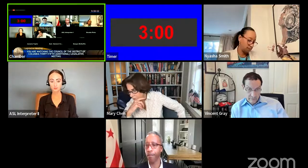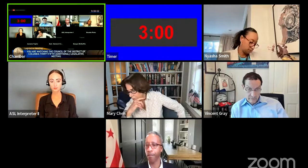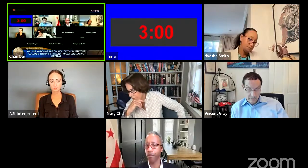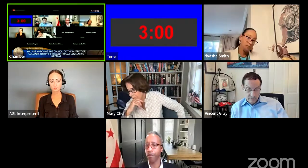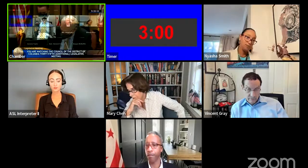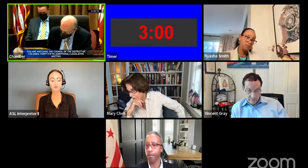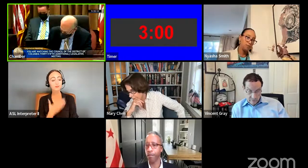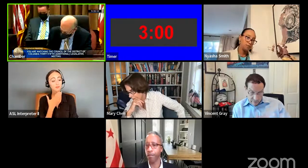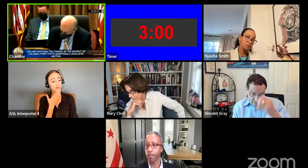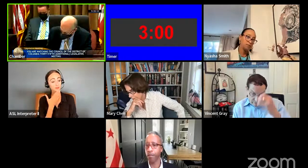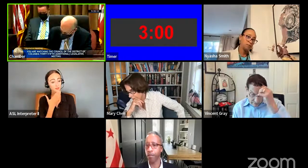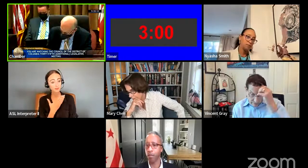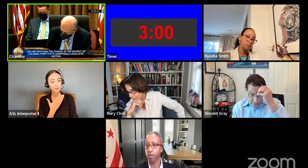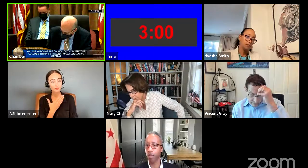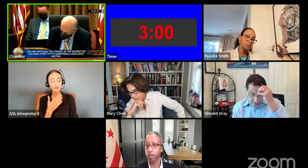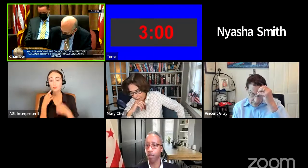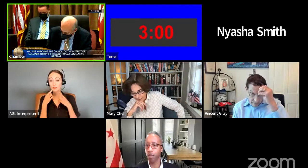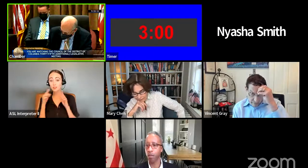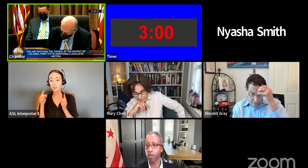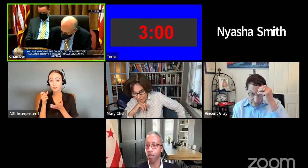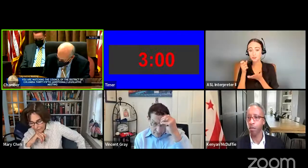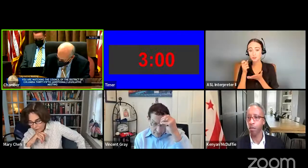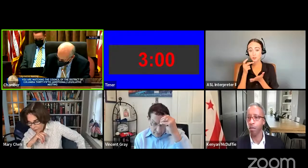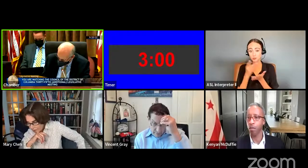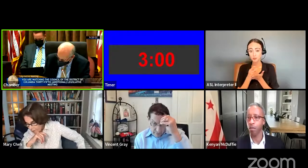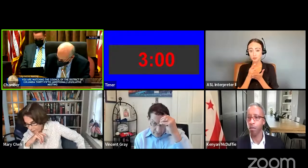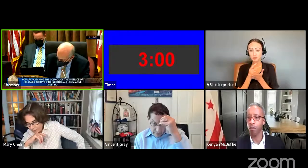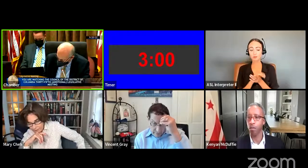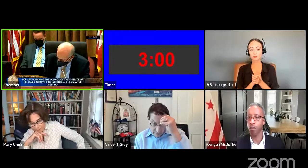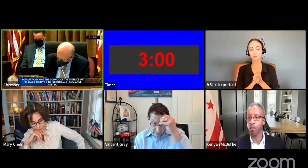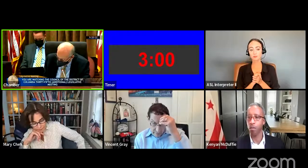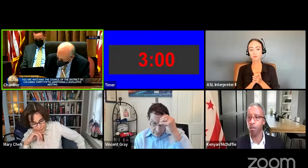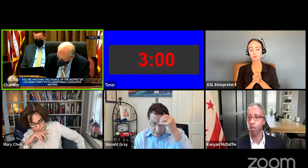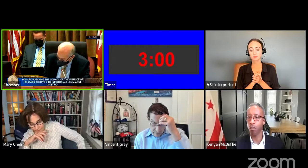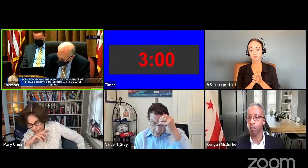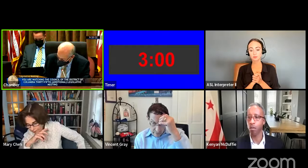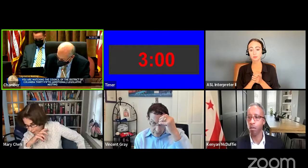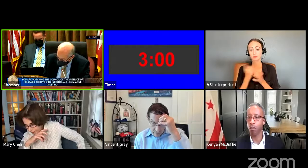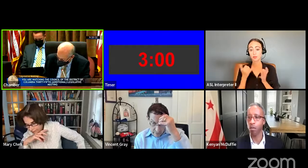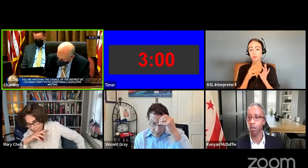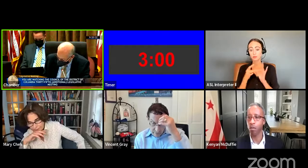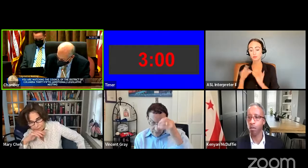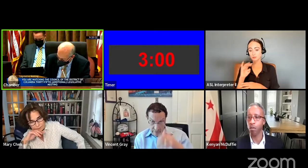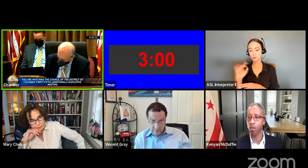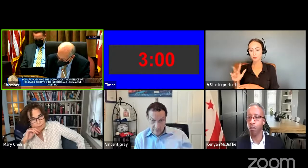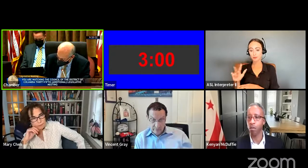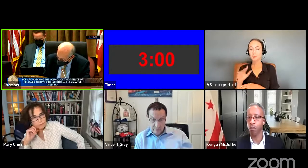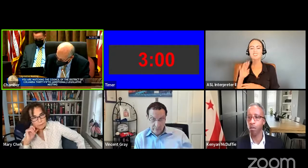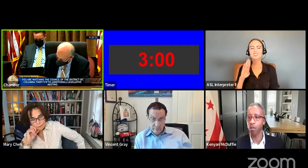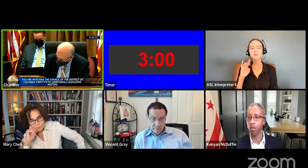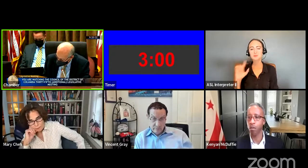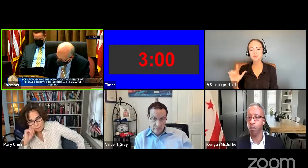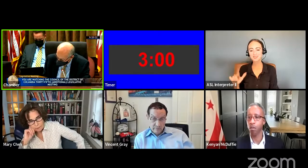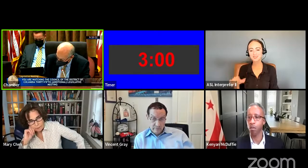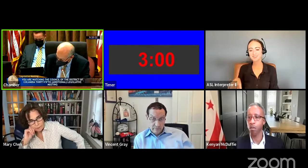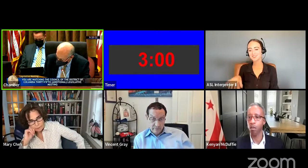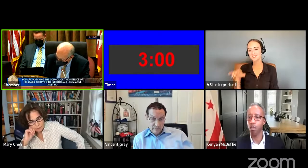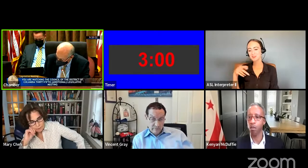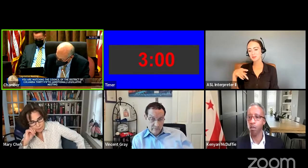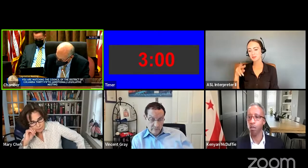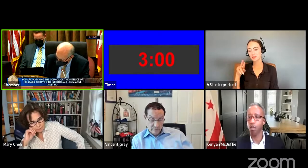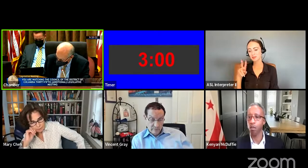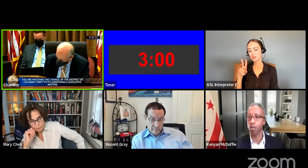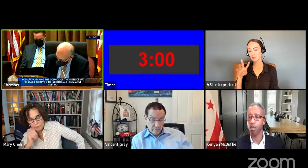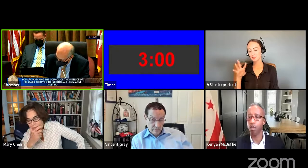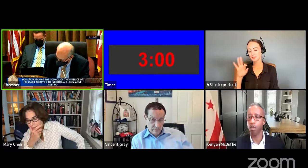Thank you, Madam Secretary. The declaration is approved unanimously. We have the underlying bill, Bill 24-990. Councilmember